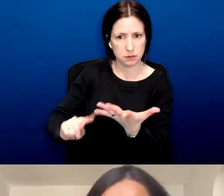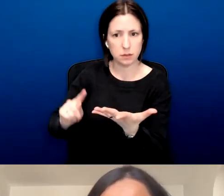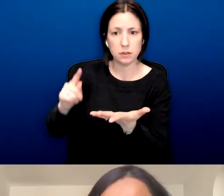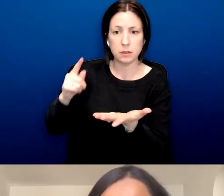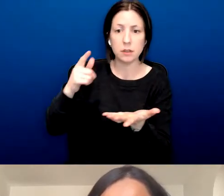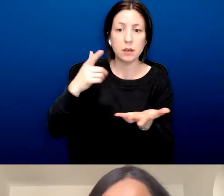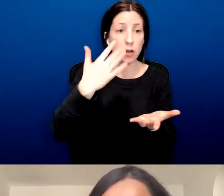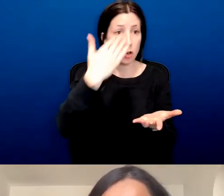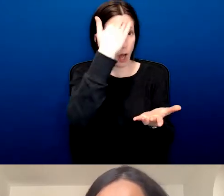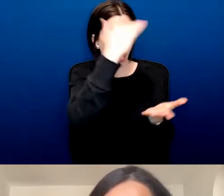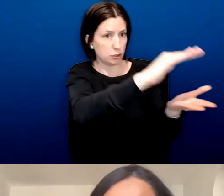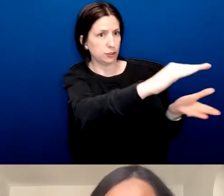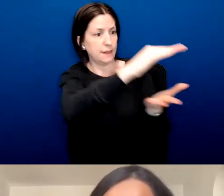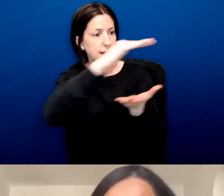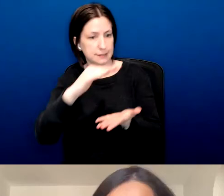to become,